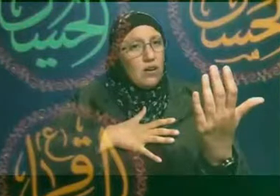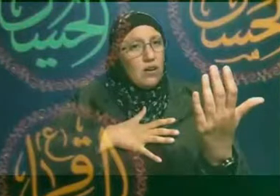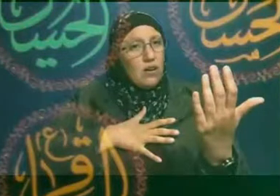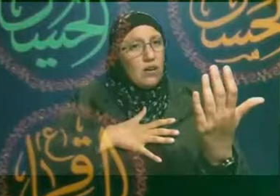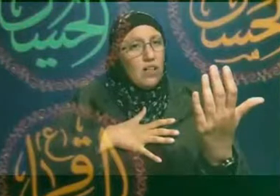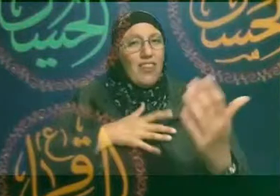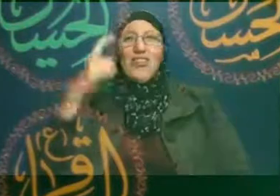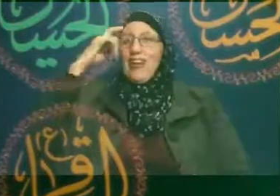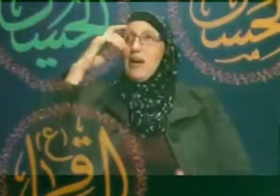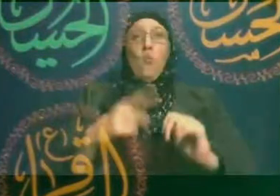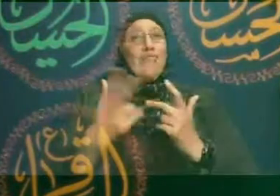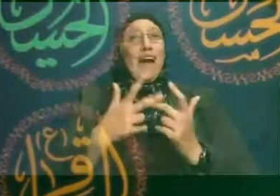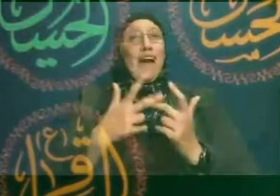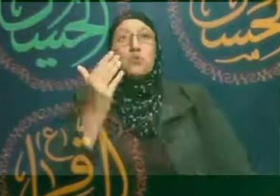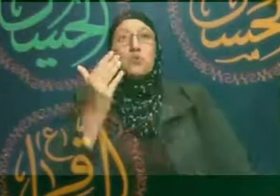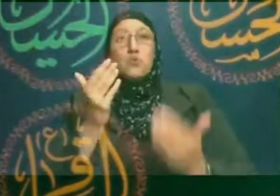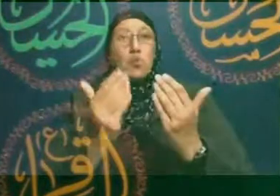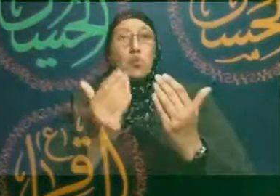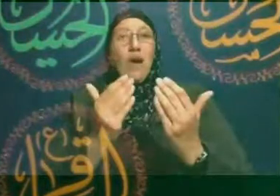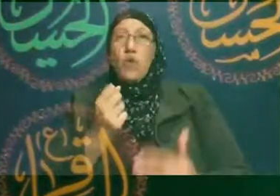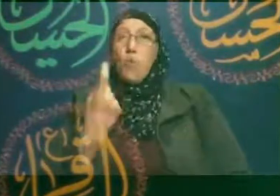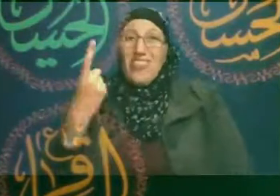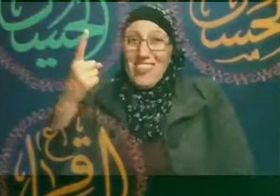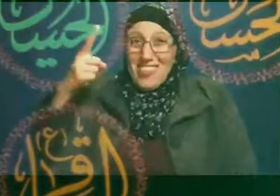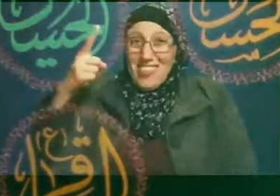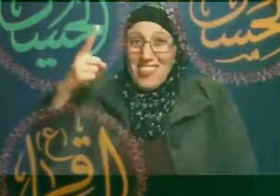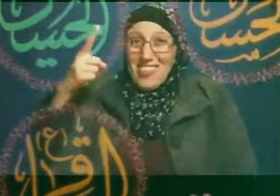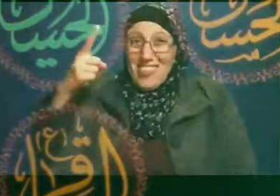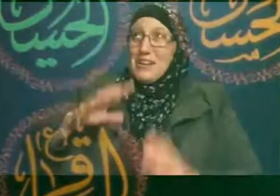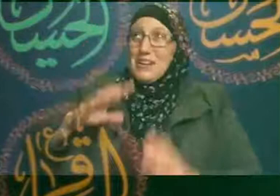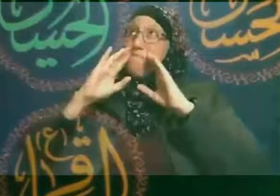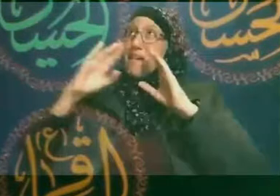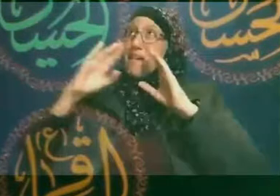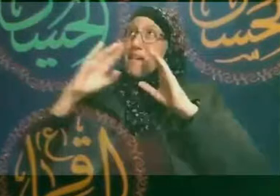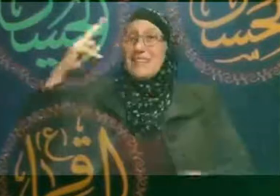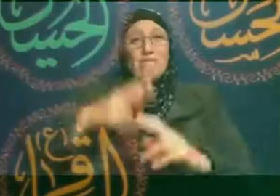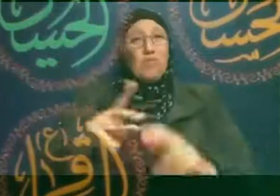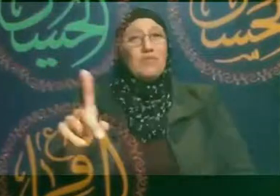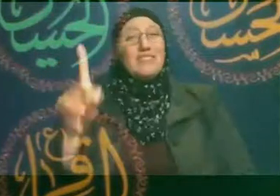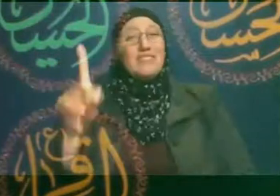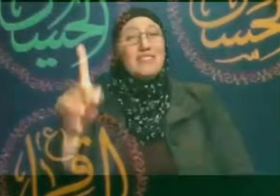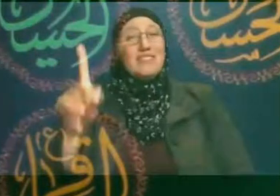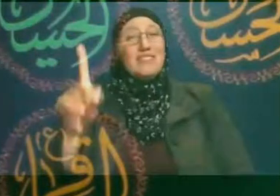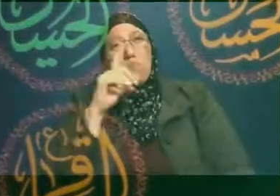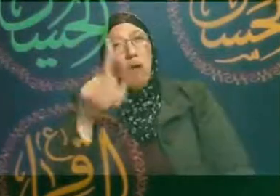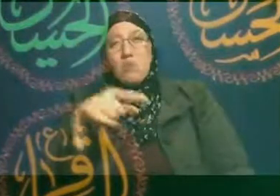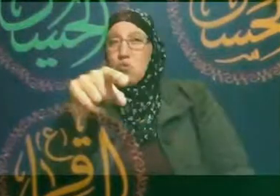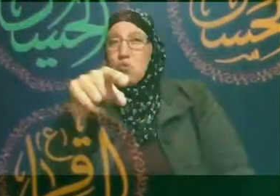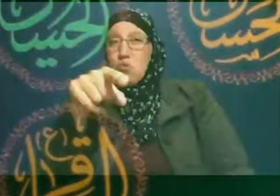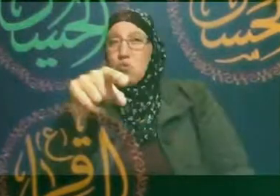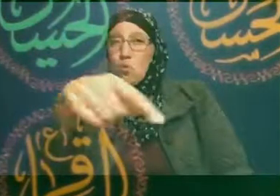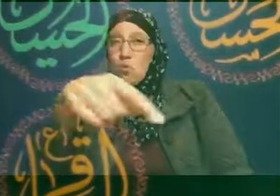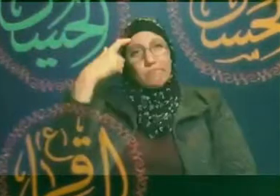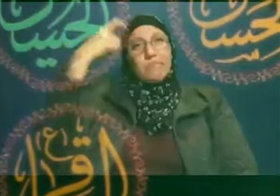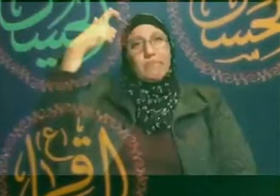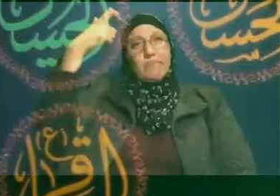of 1,000 divine names. Amazingly, impossible for any human to have come up with this. That's